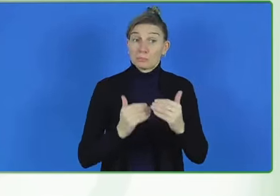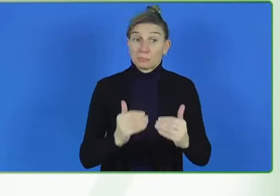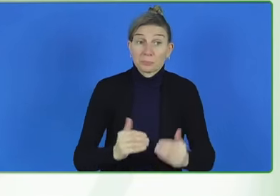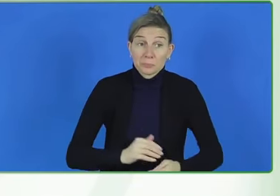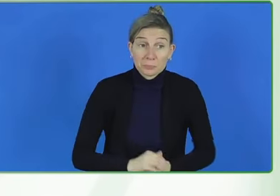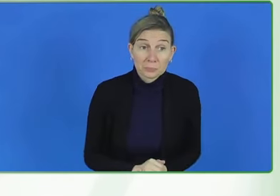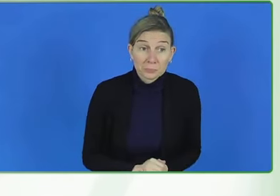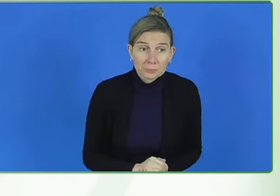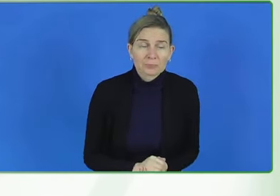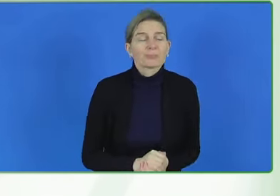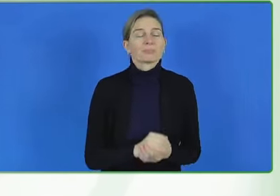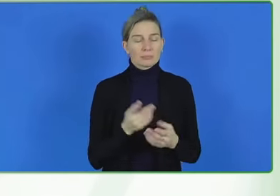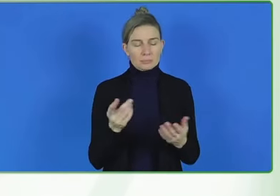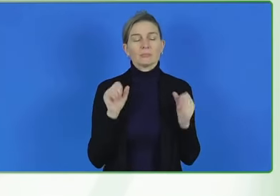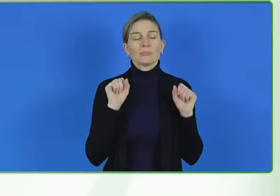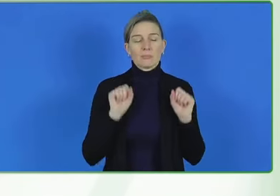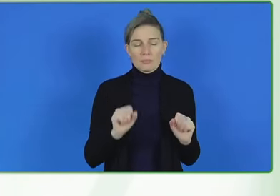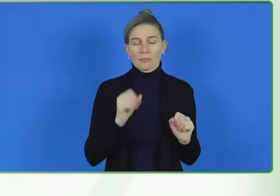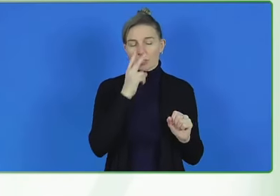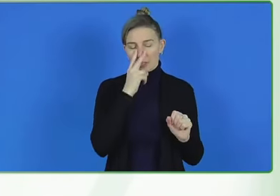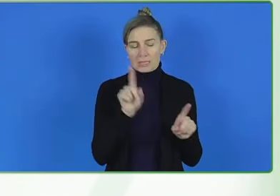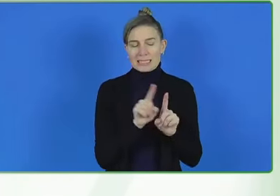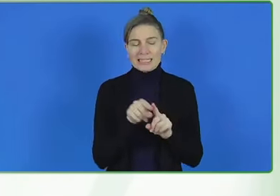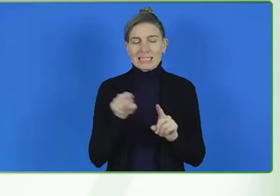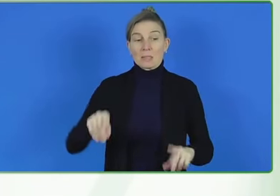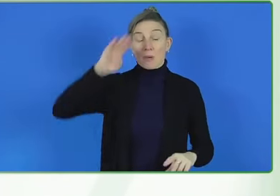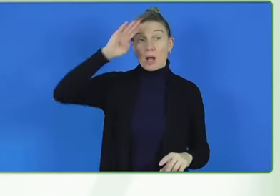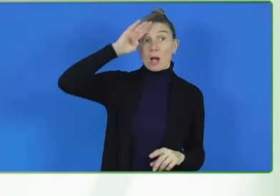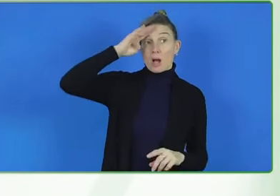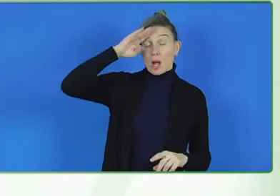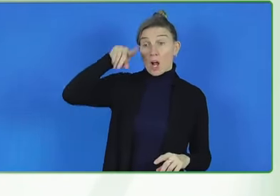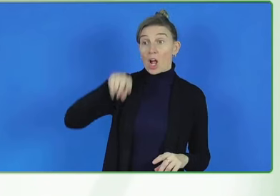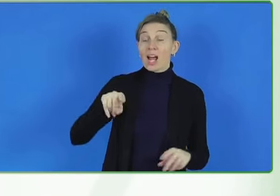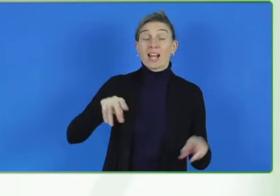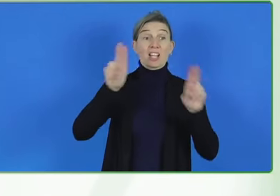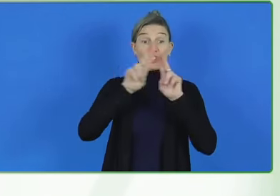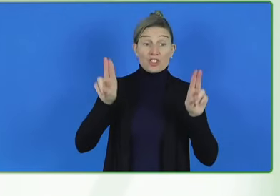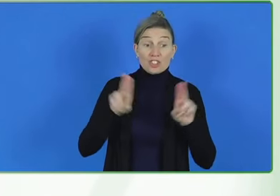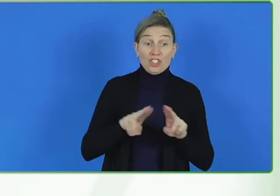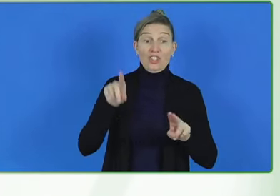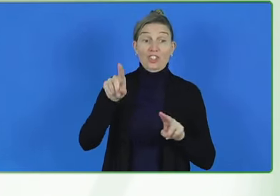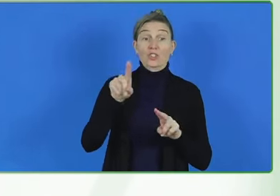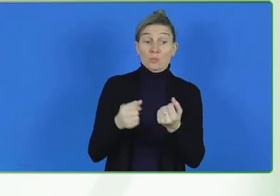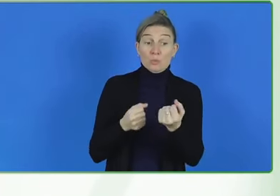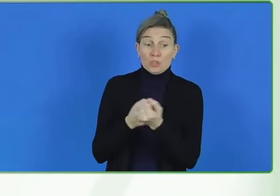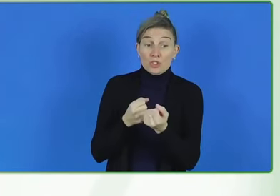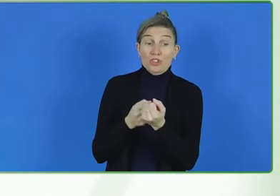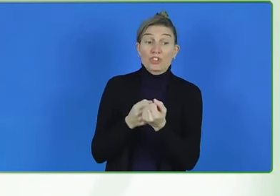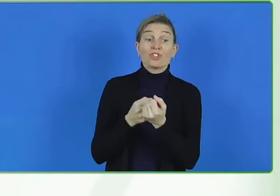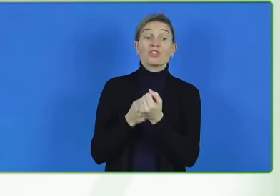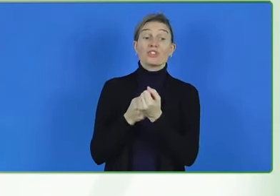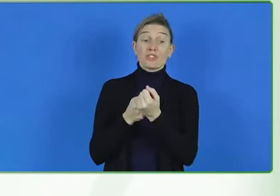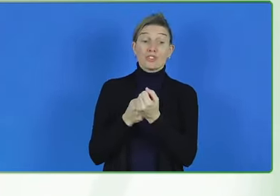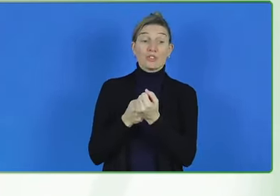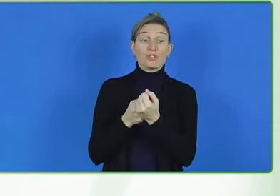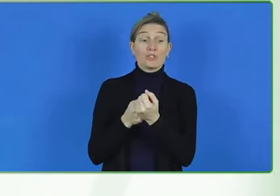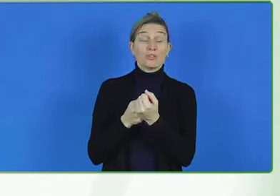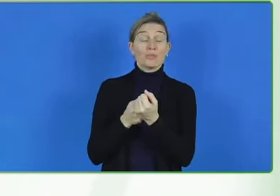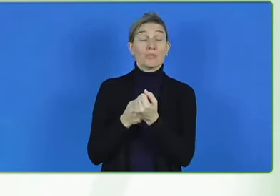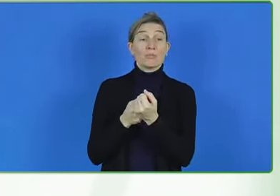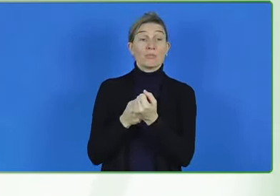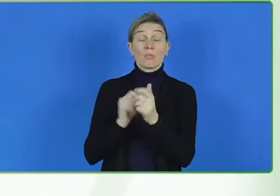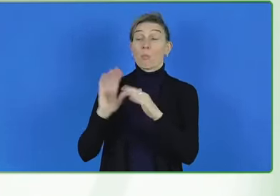Ireland ratify the Hague Convention on the International Protection of Adults, which will usher in a new era